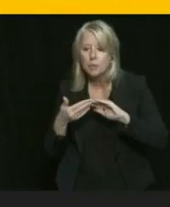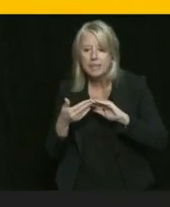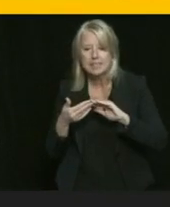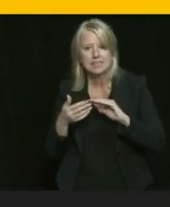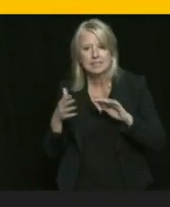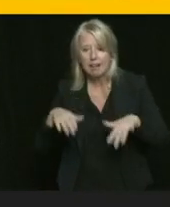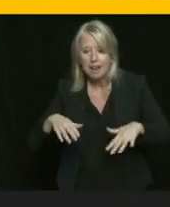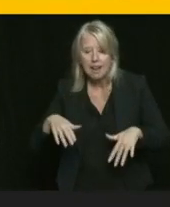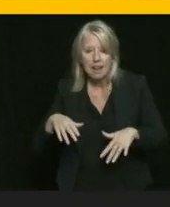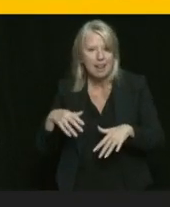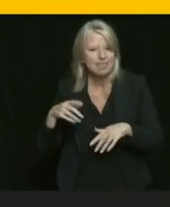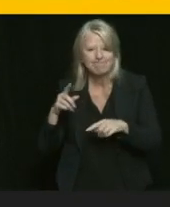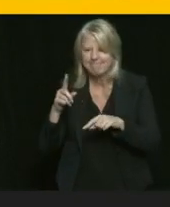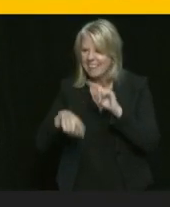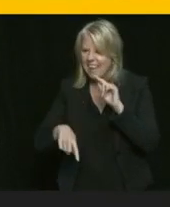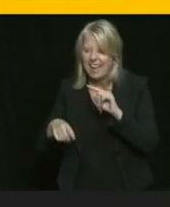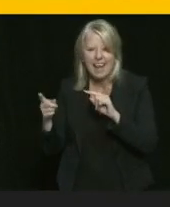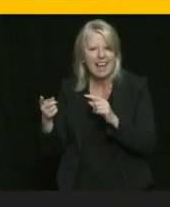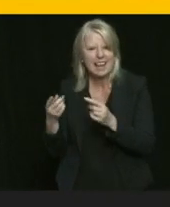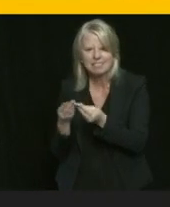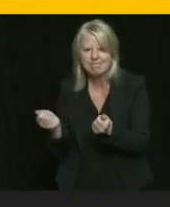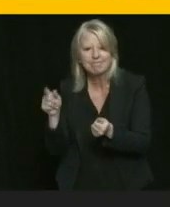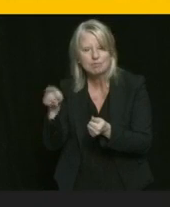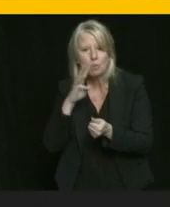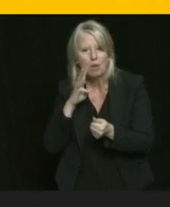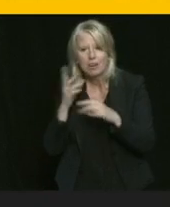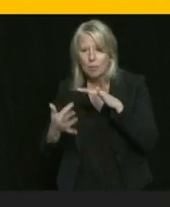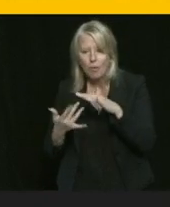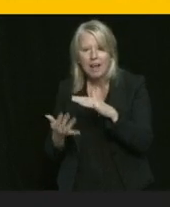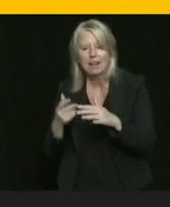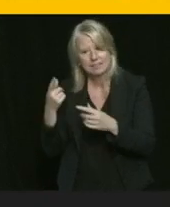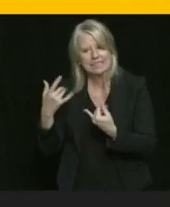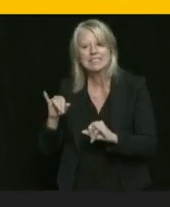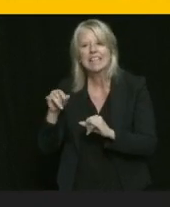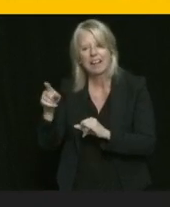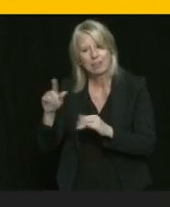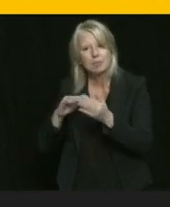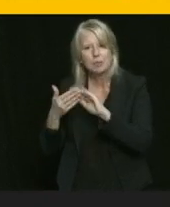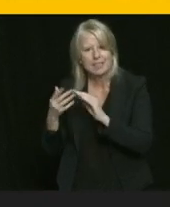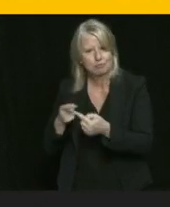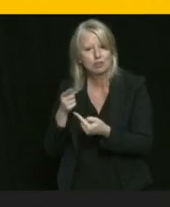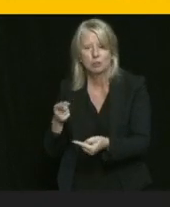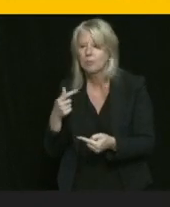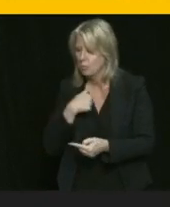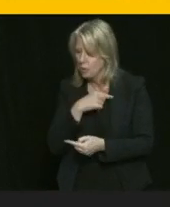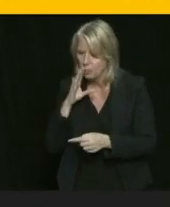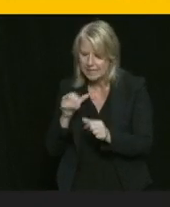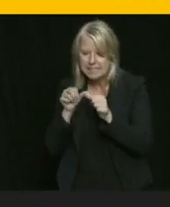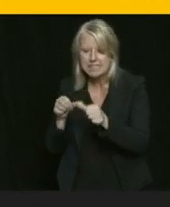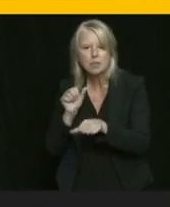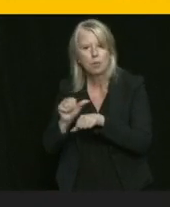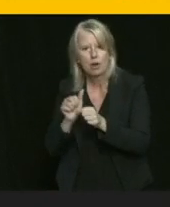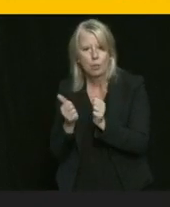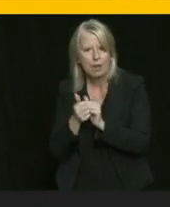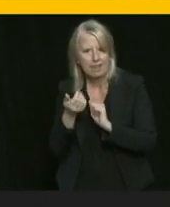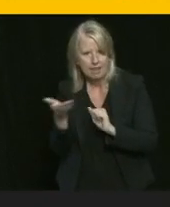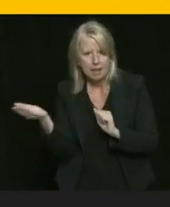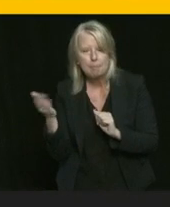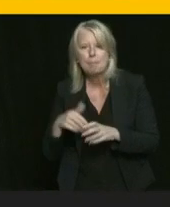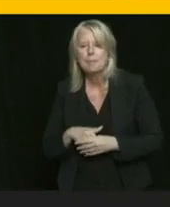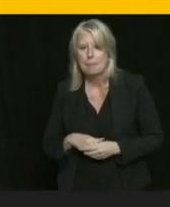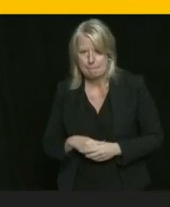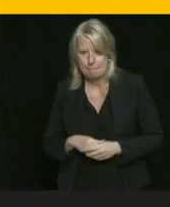haven't been able to lift those advisories on, continue to struggle. So we will continue to work with them. As we said,